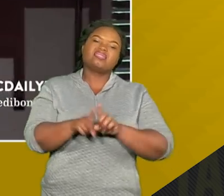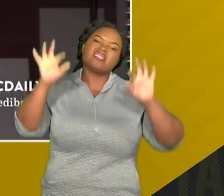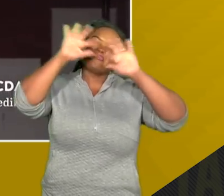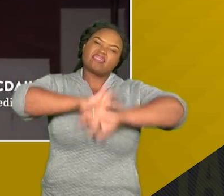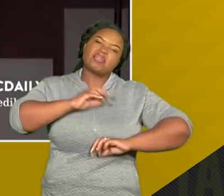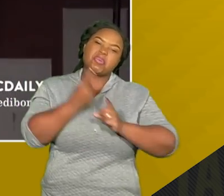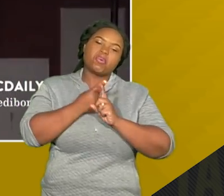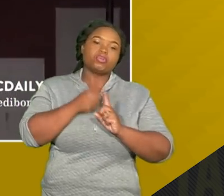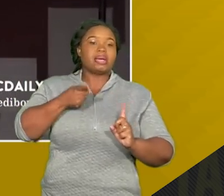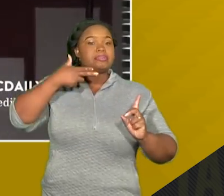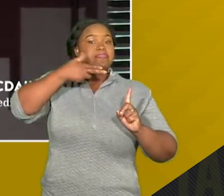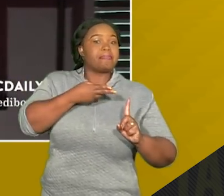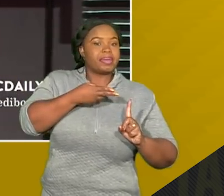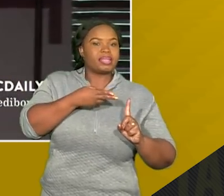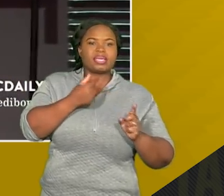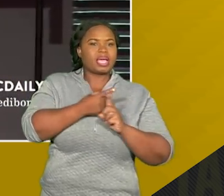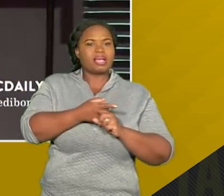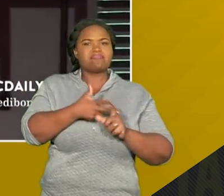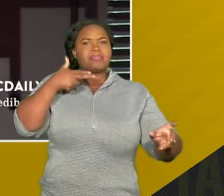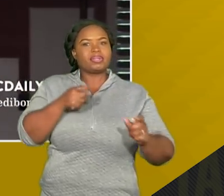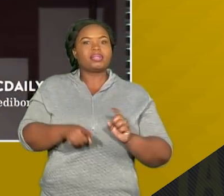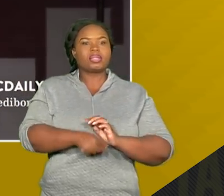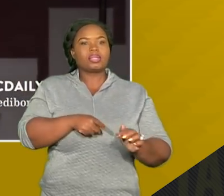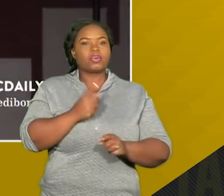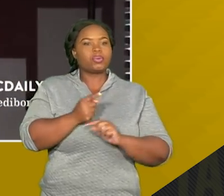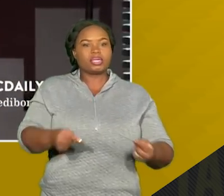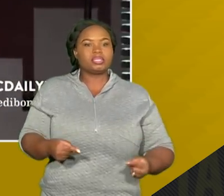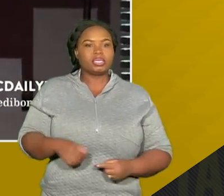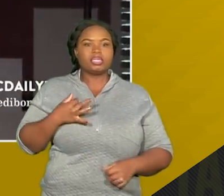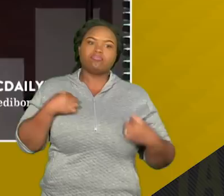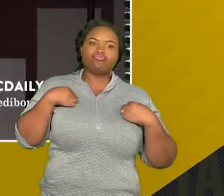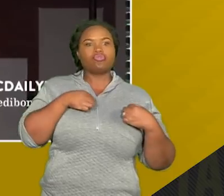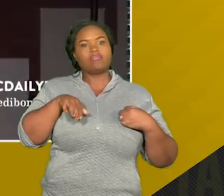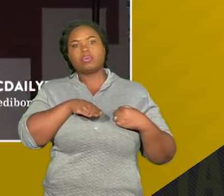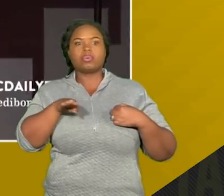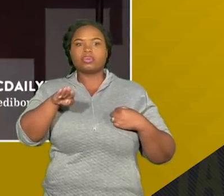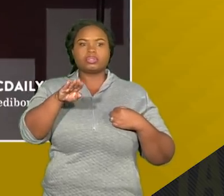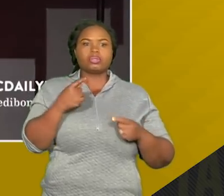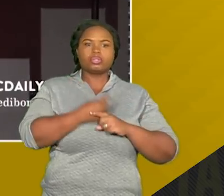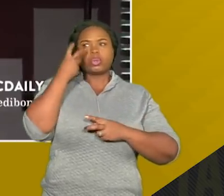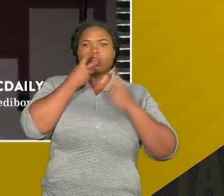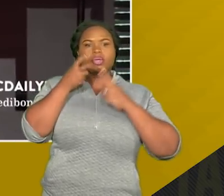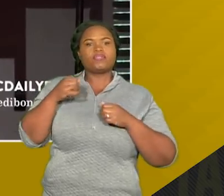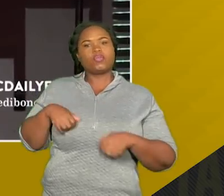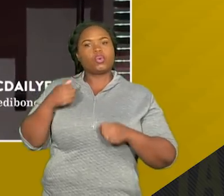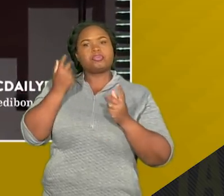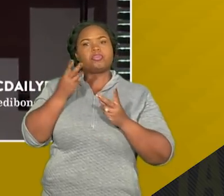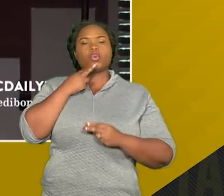Brett was supposed to be shot, the gun did not go off. Brett Campbell drove around Melrose Arch looking for the killers.